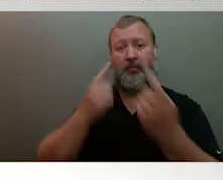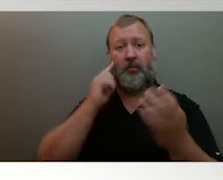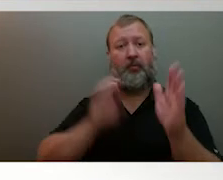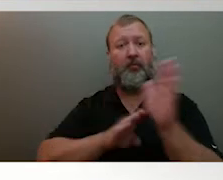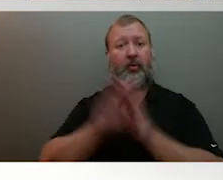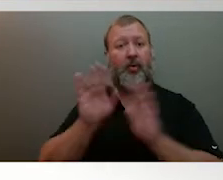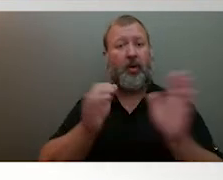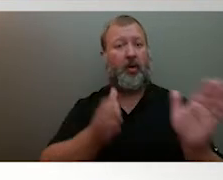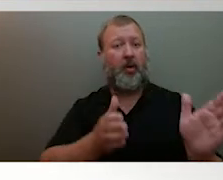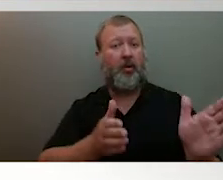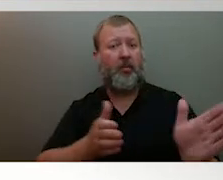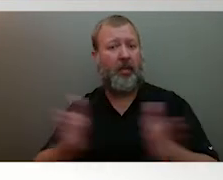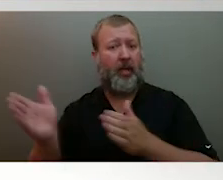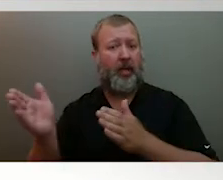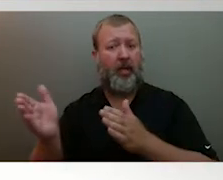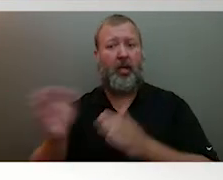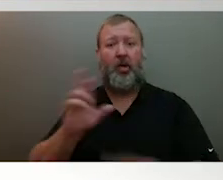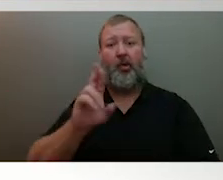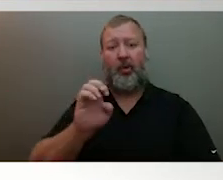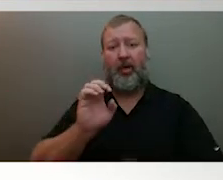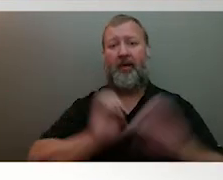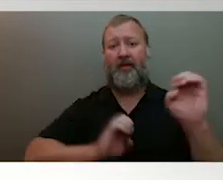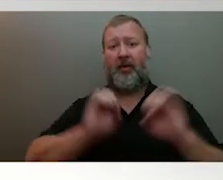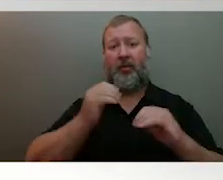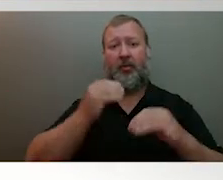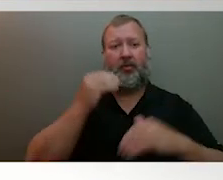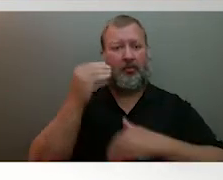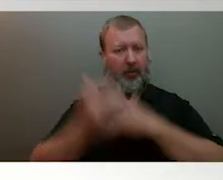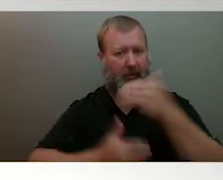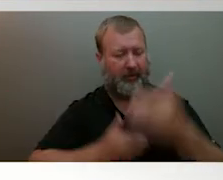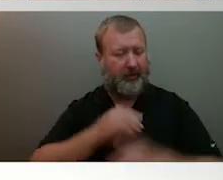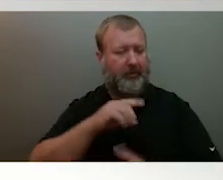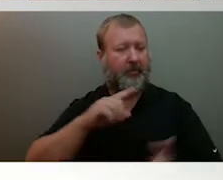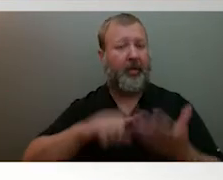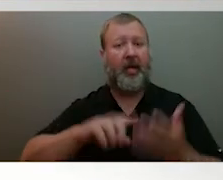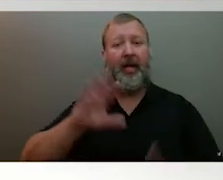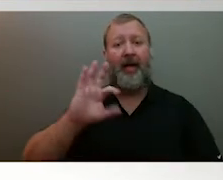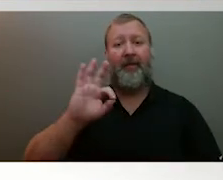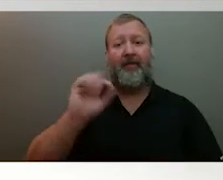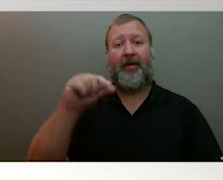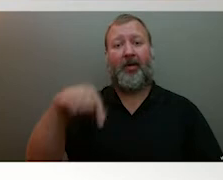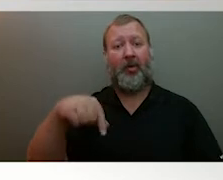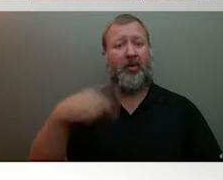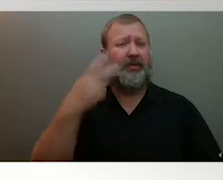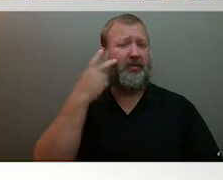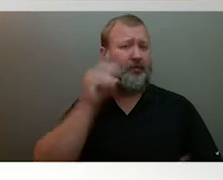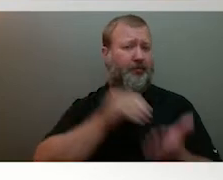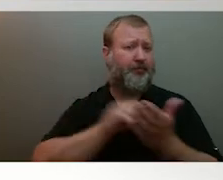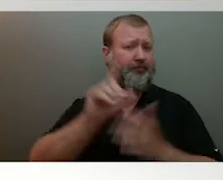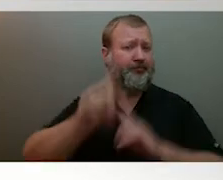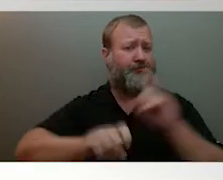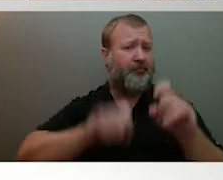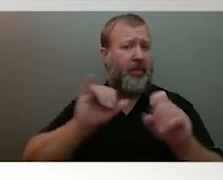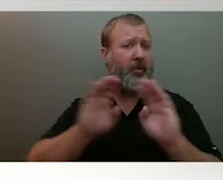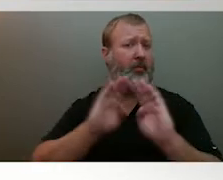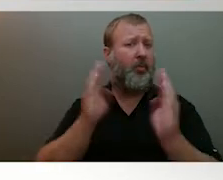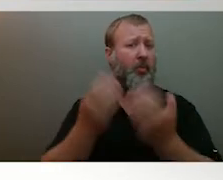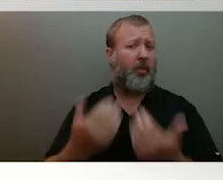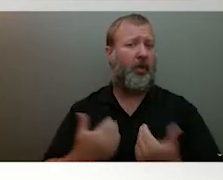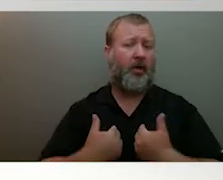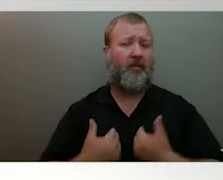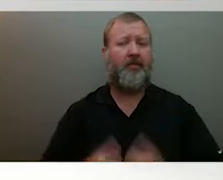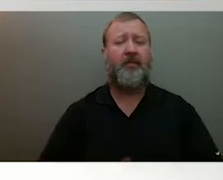developing the plan, the reevaluation process, frequently asked questions that I see a lot within the Bureau.